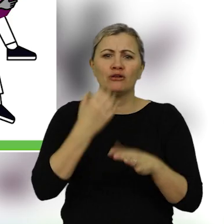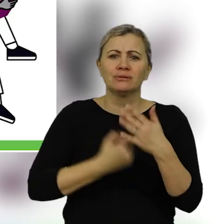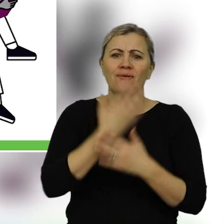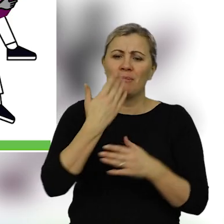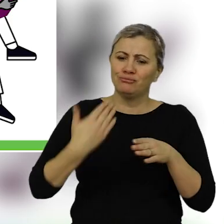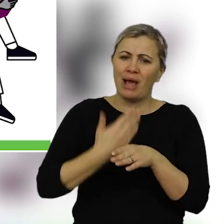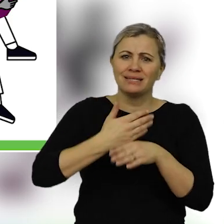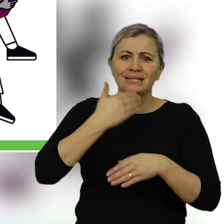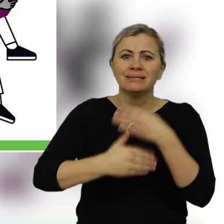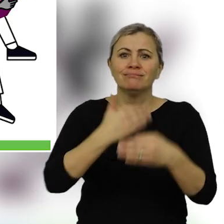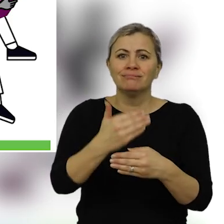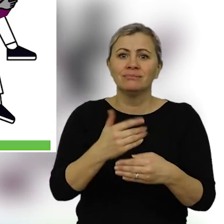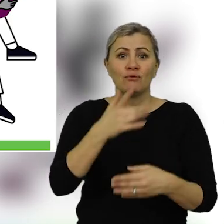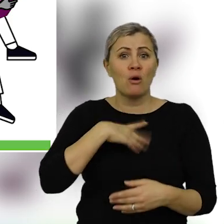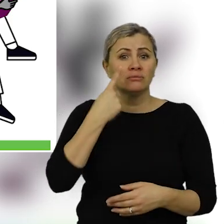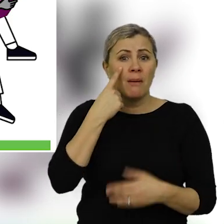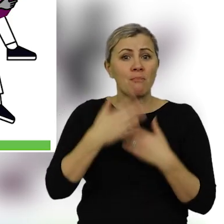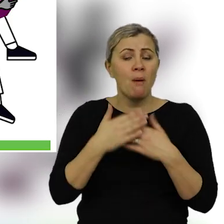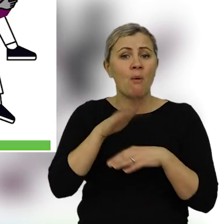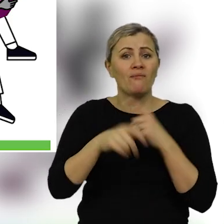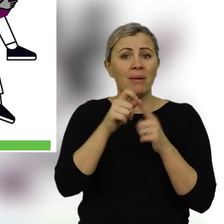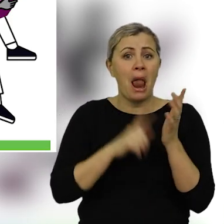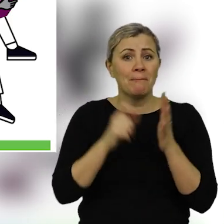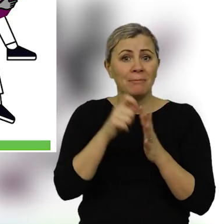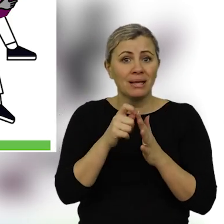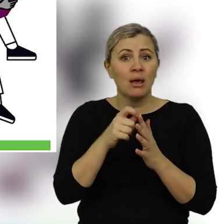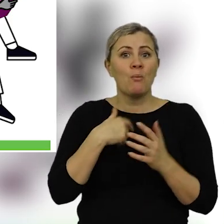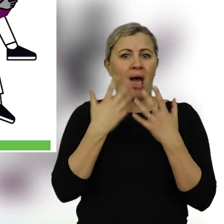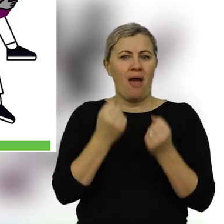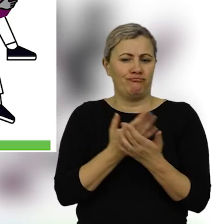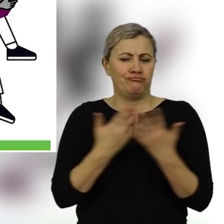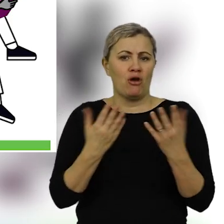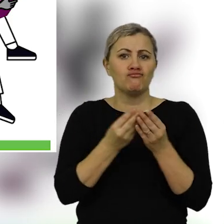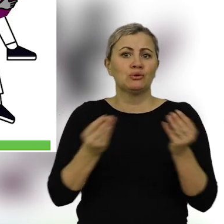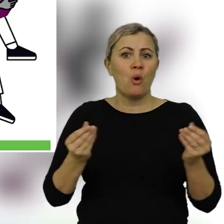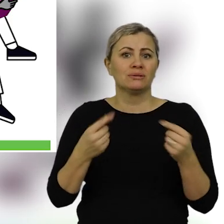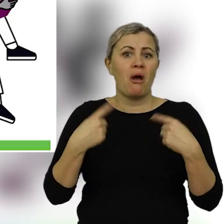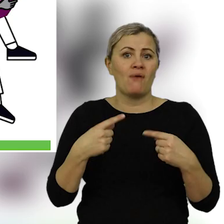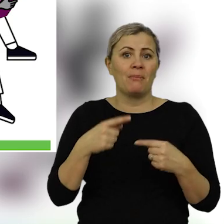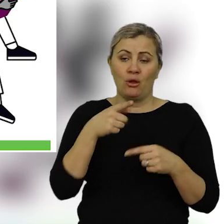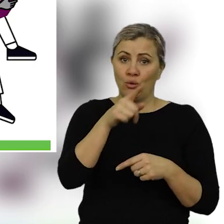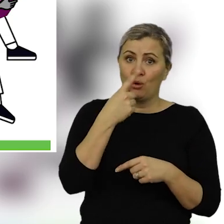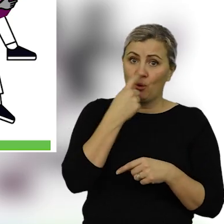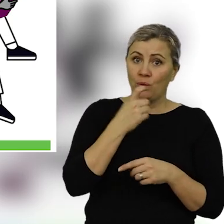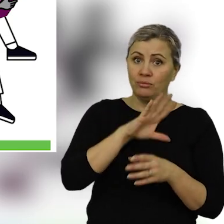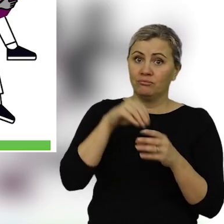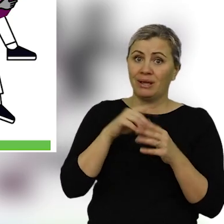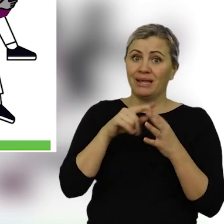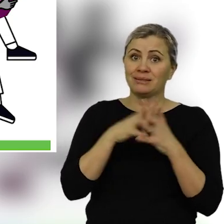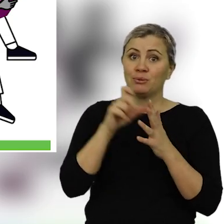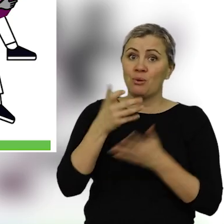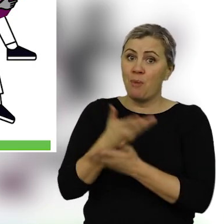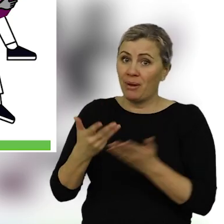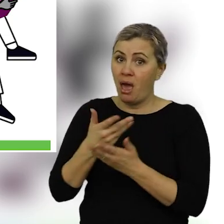practice. If you'd like to find out more about the PLP, we have a number of resources available, including a Your EWC